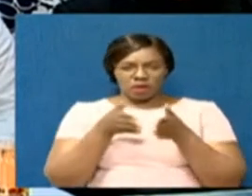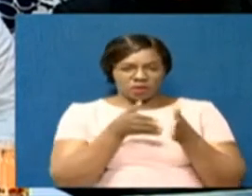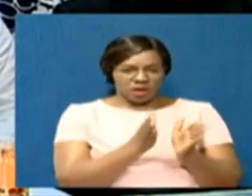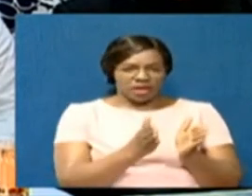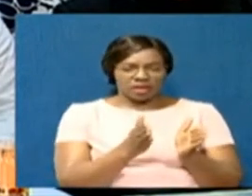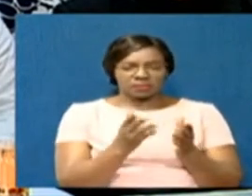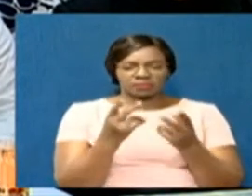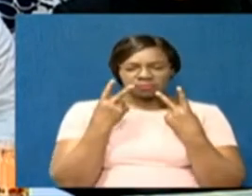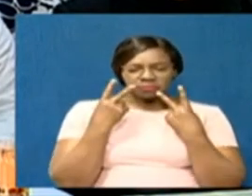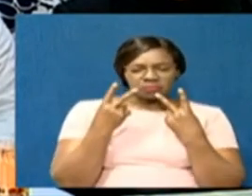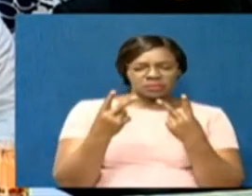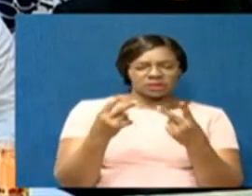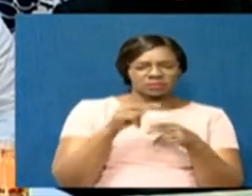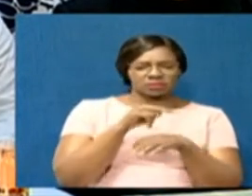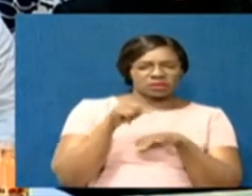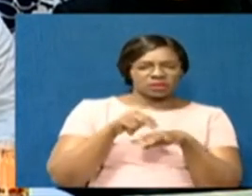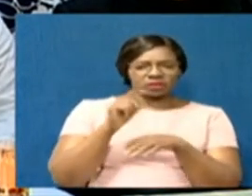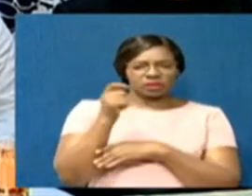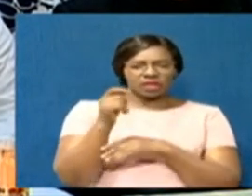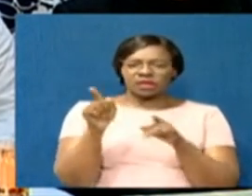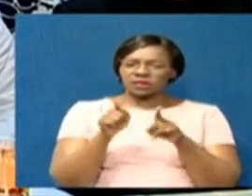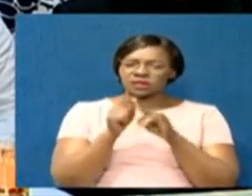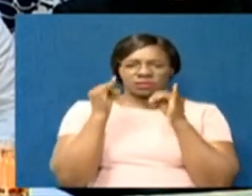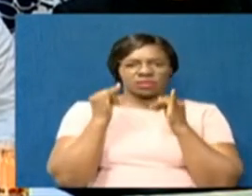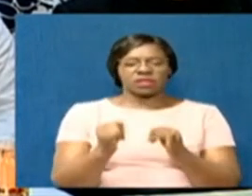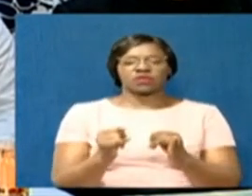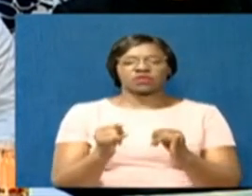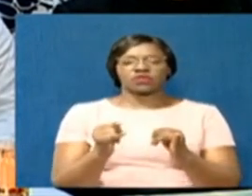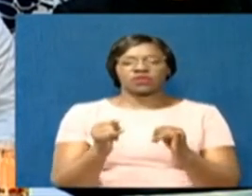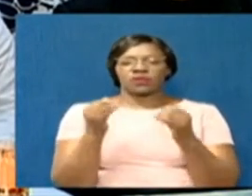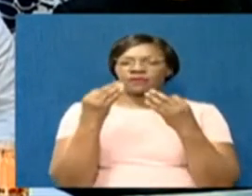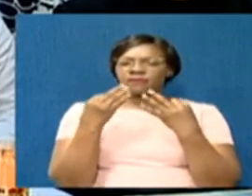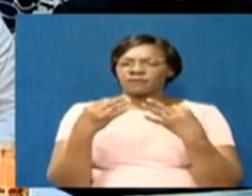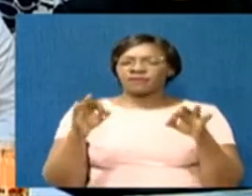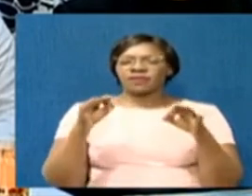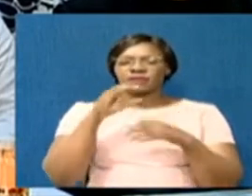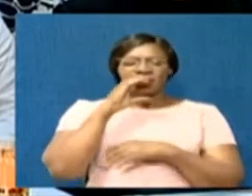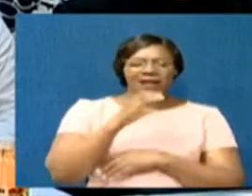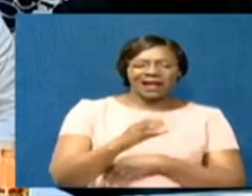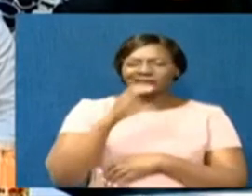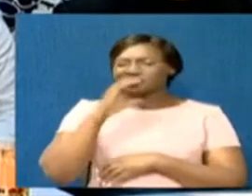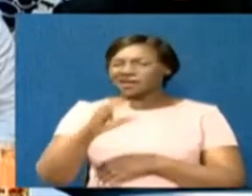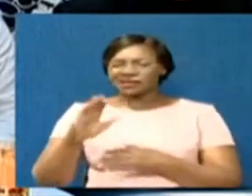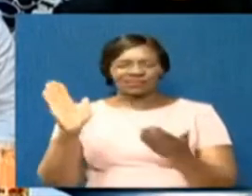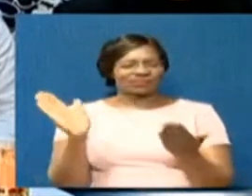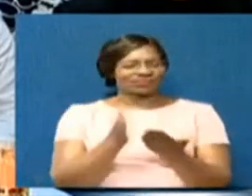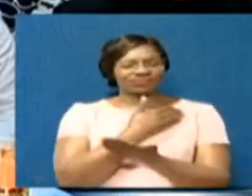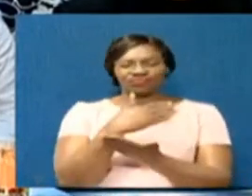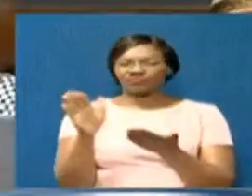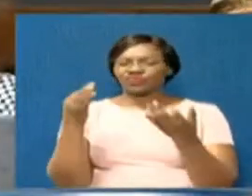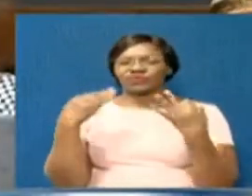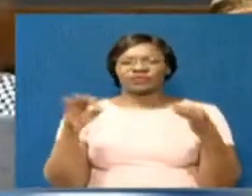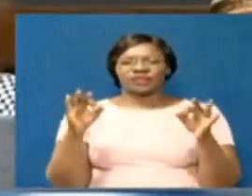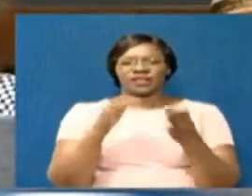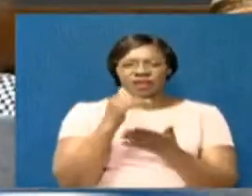to see this nation, a new nation, free from curses. Amen.